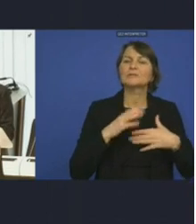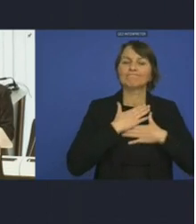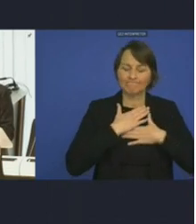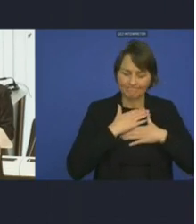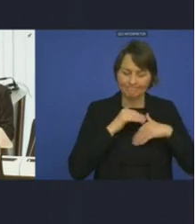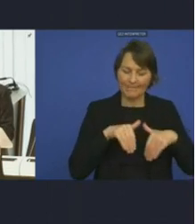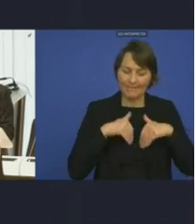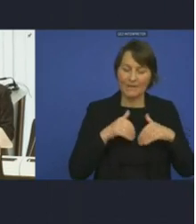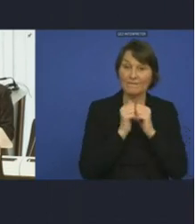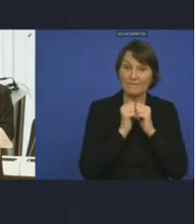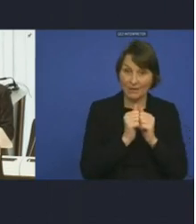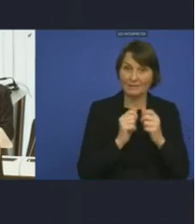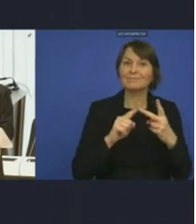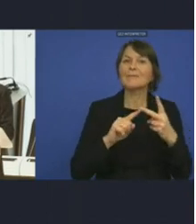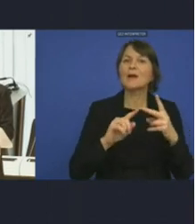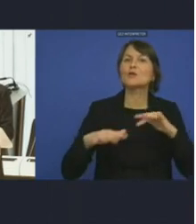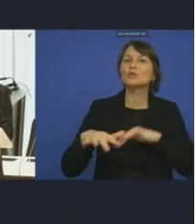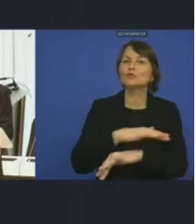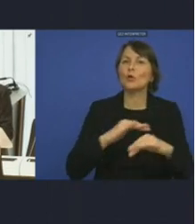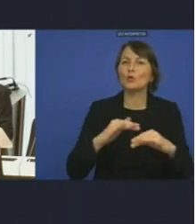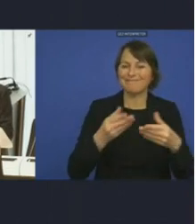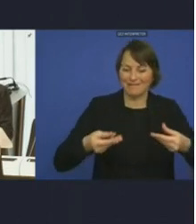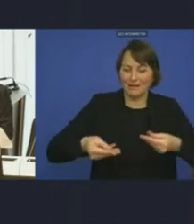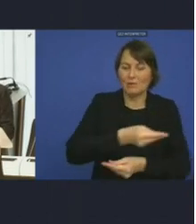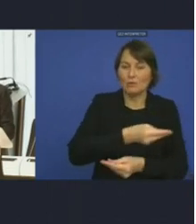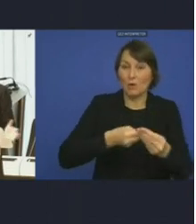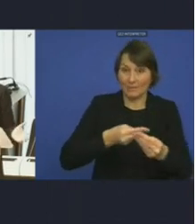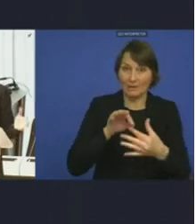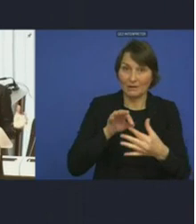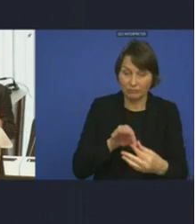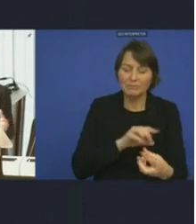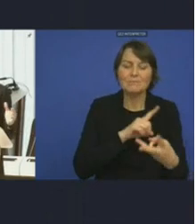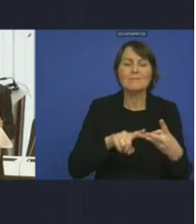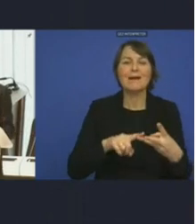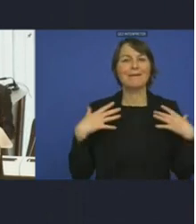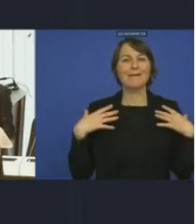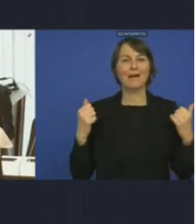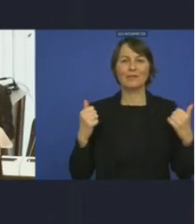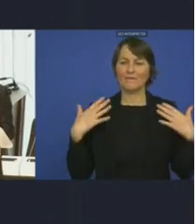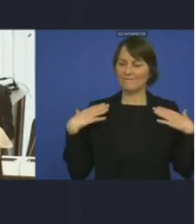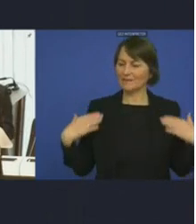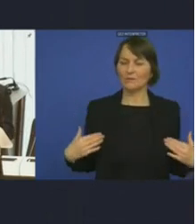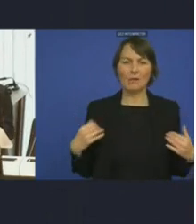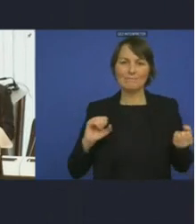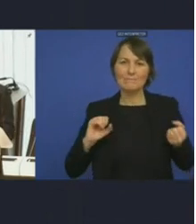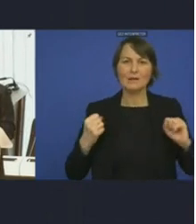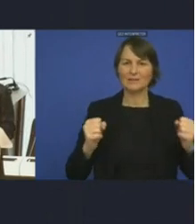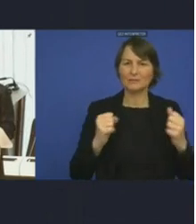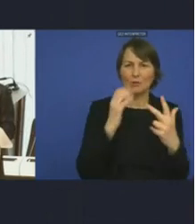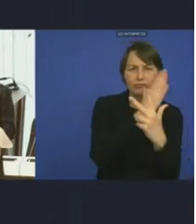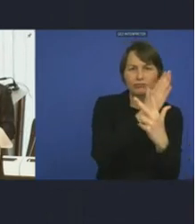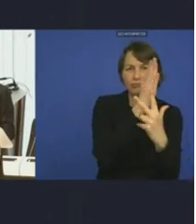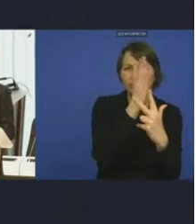and environmental dimension, and about health financing physical activity. So we structure all of our activities into these